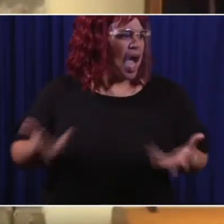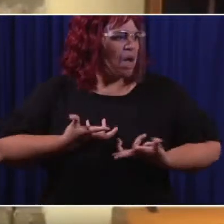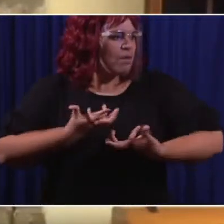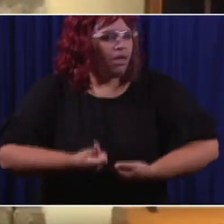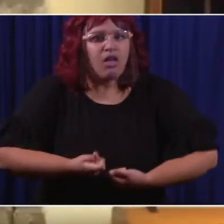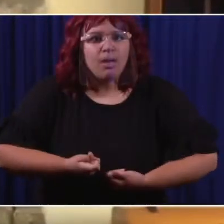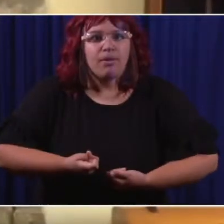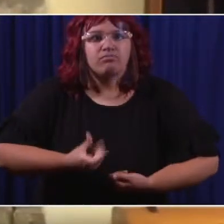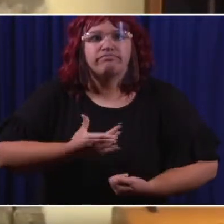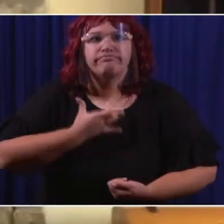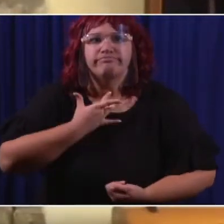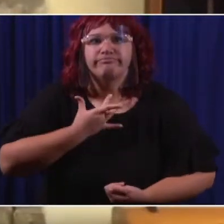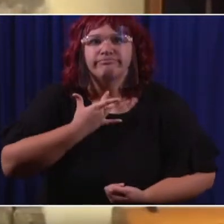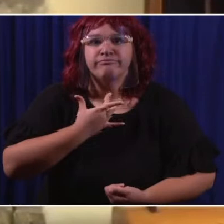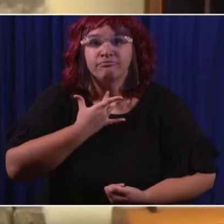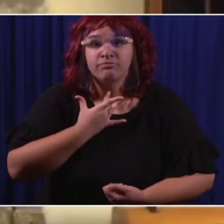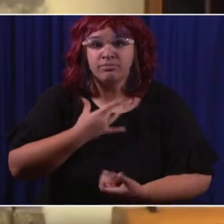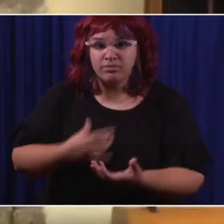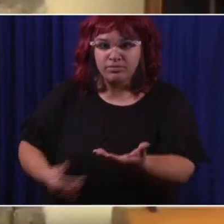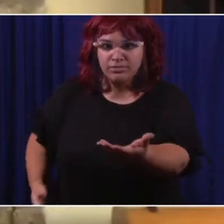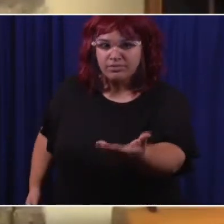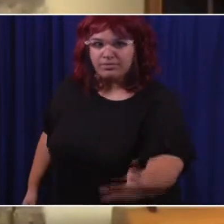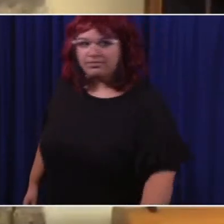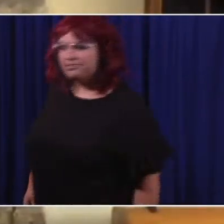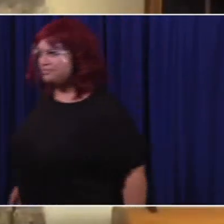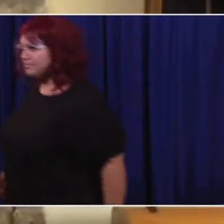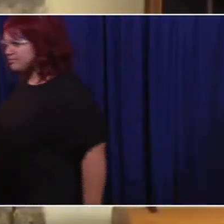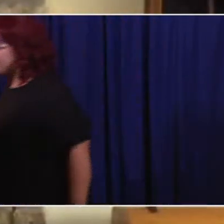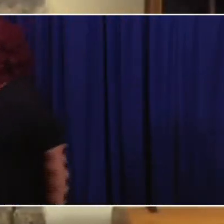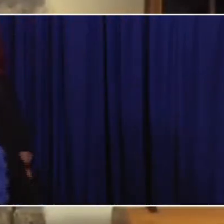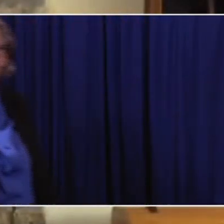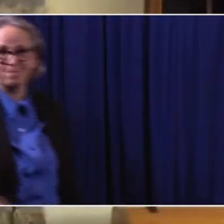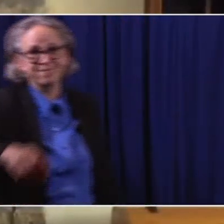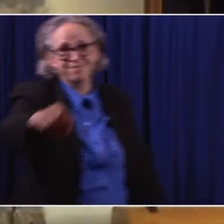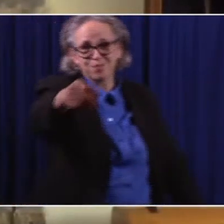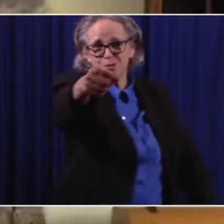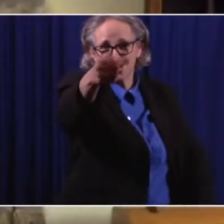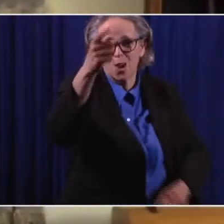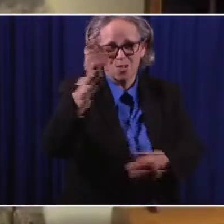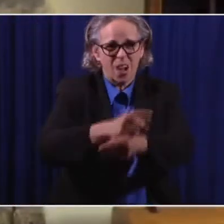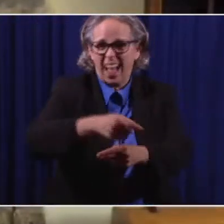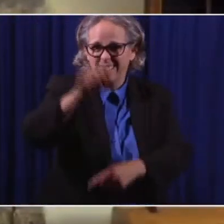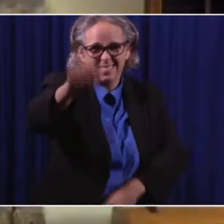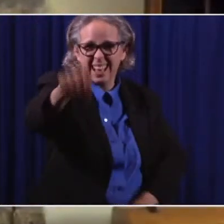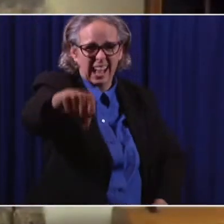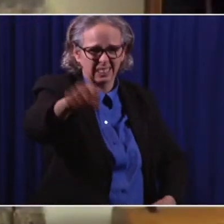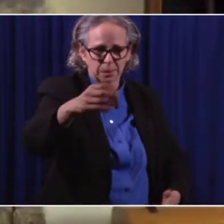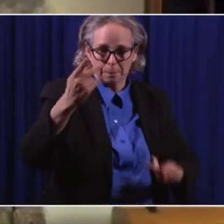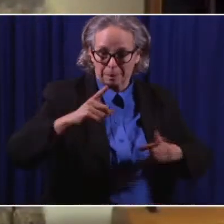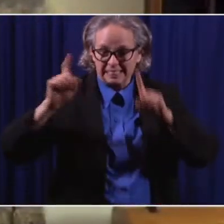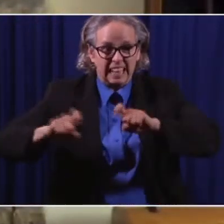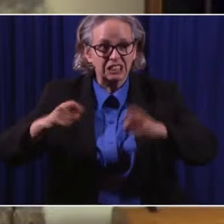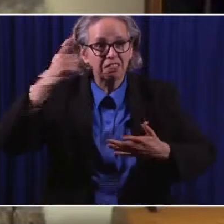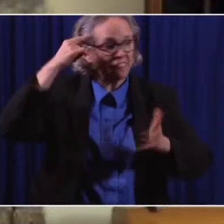people can get a false sense of security. They get a negative test and they think they're okay. Well,